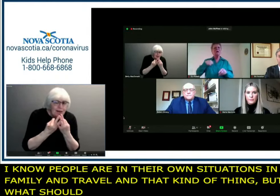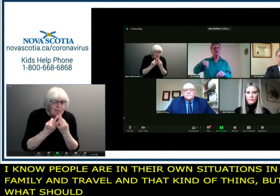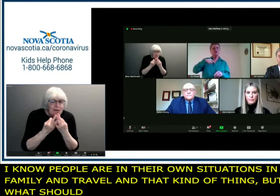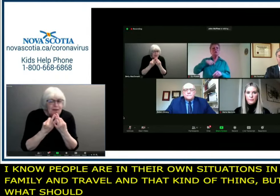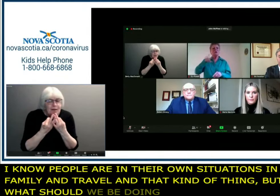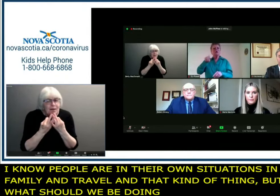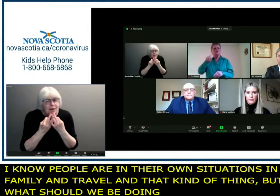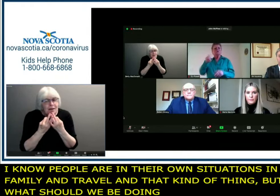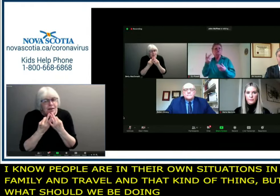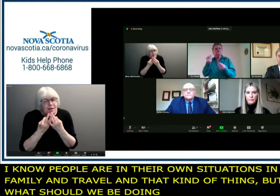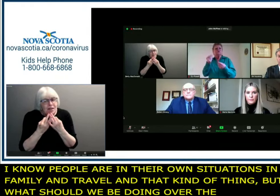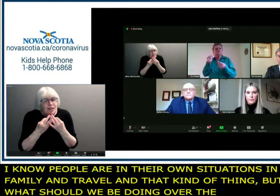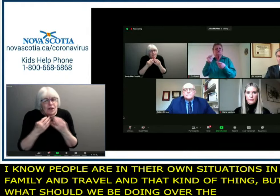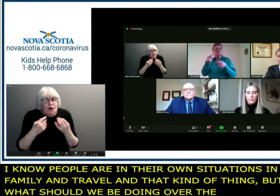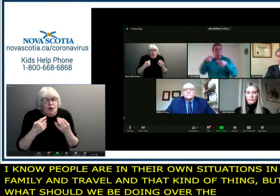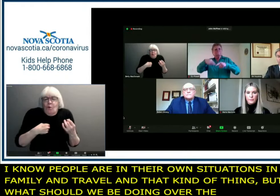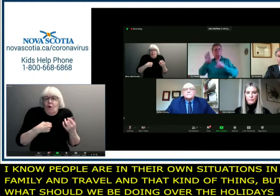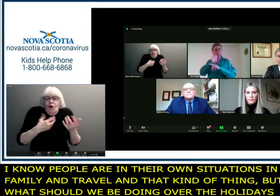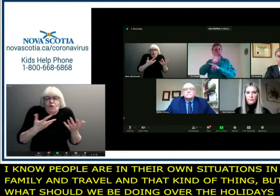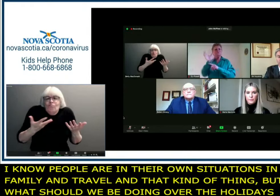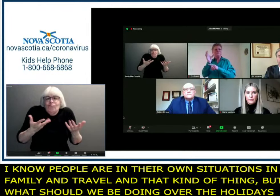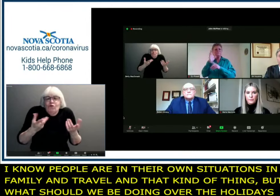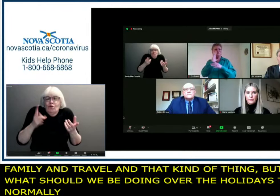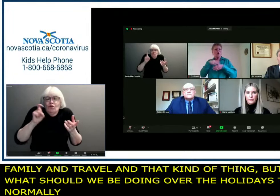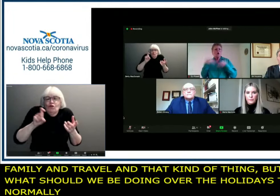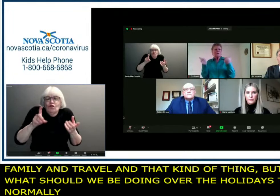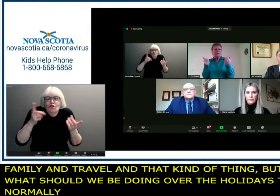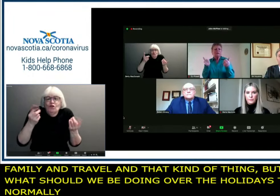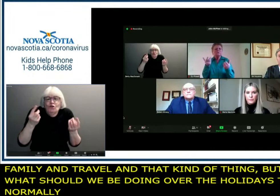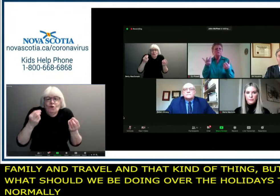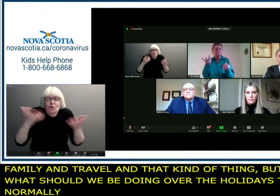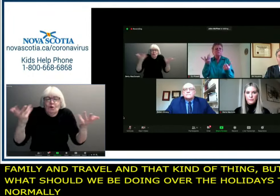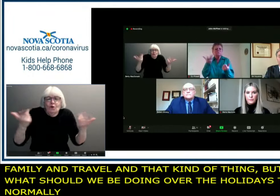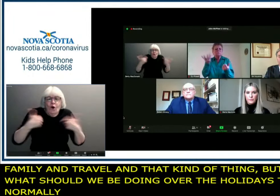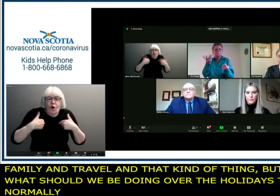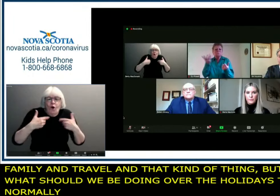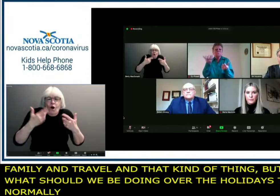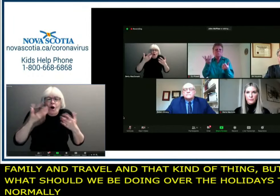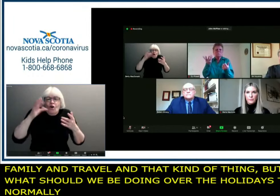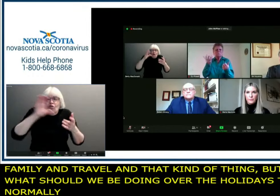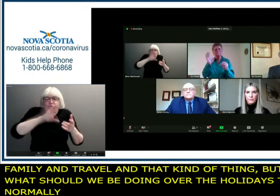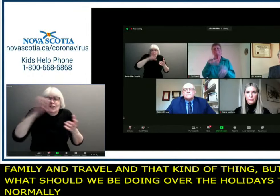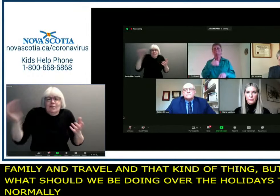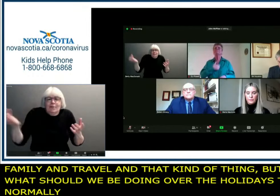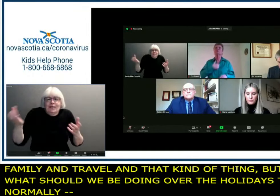the holidays that we normally what